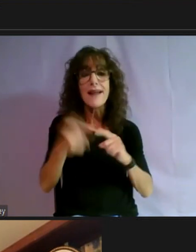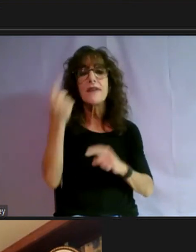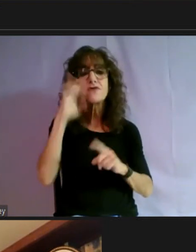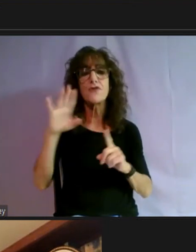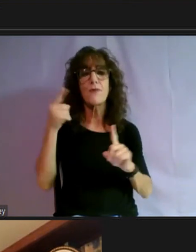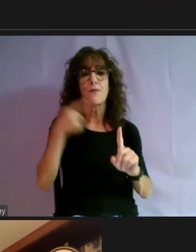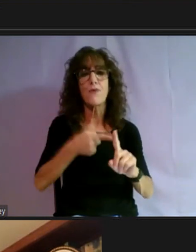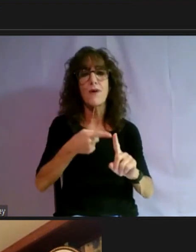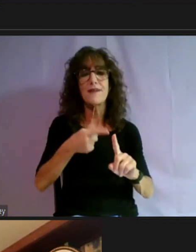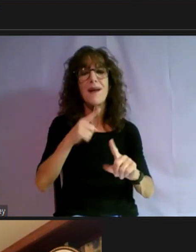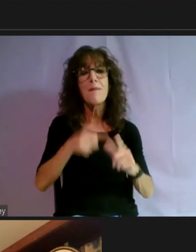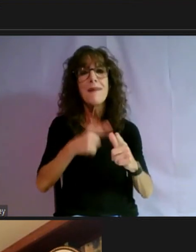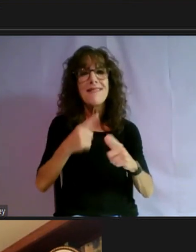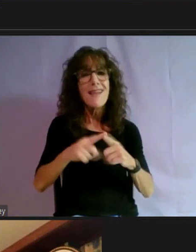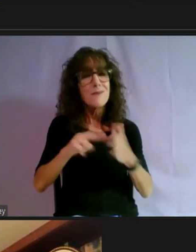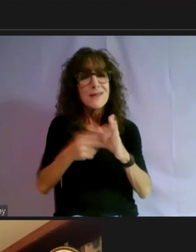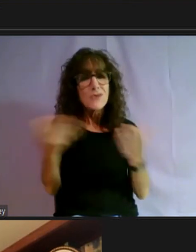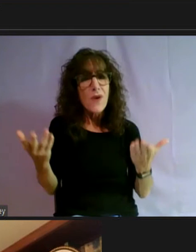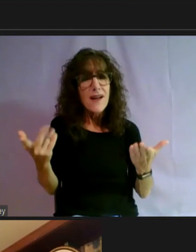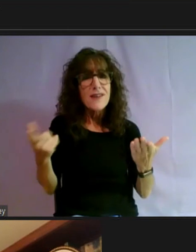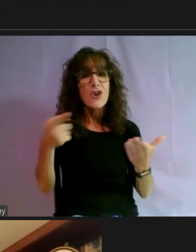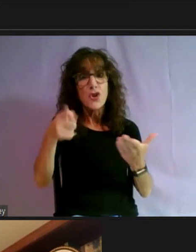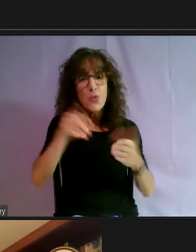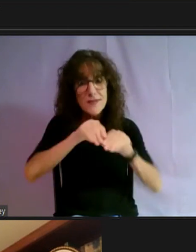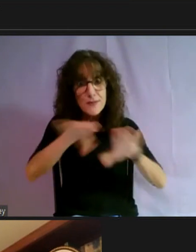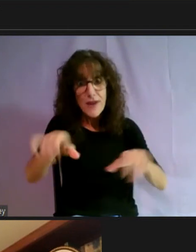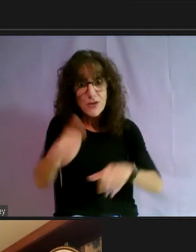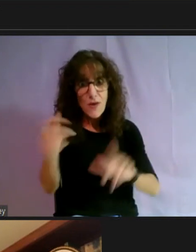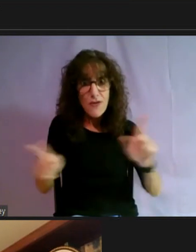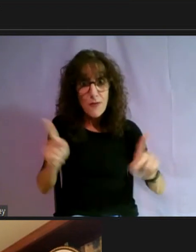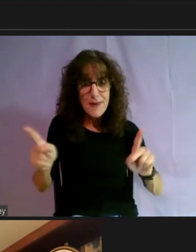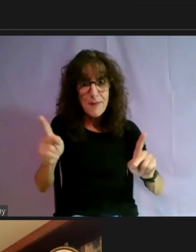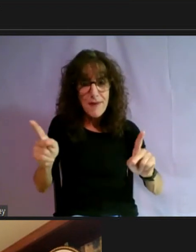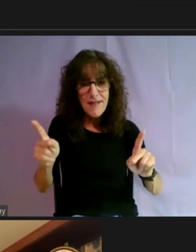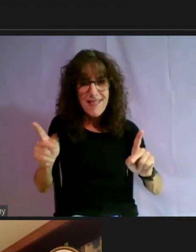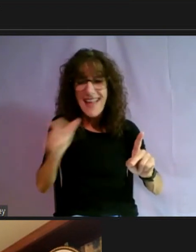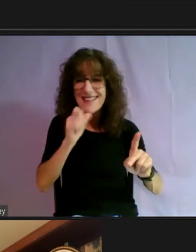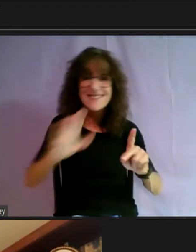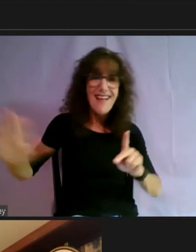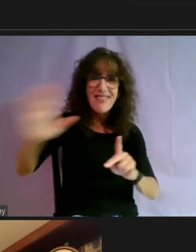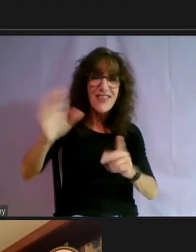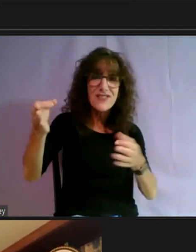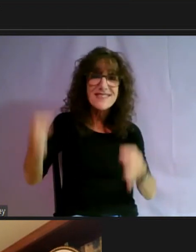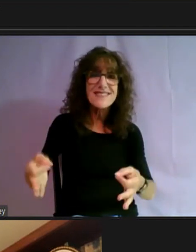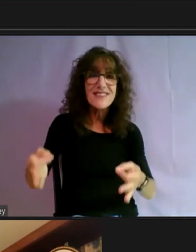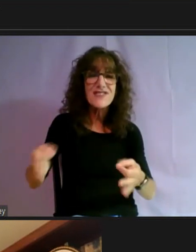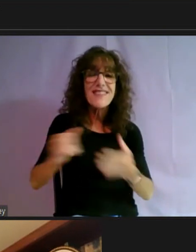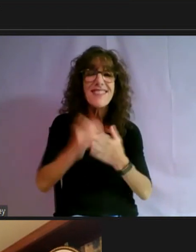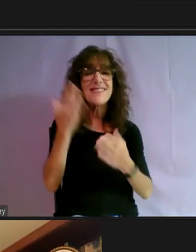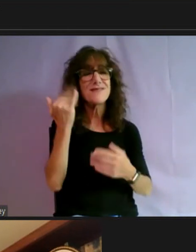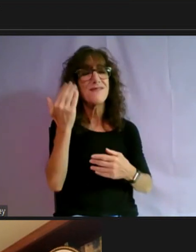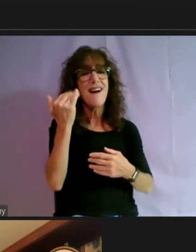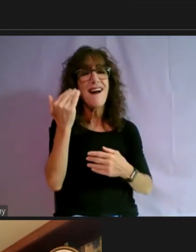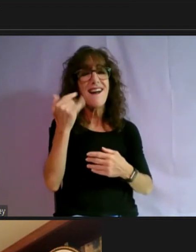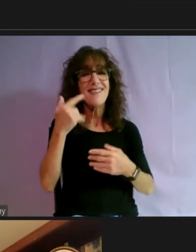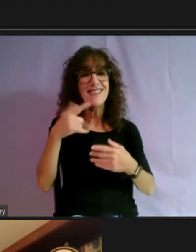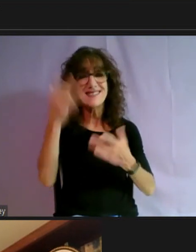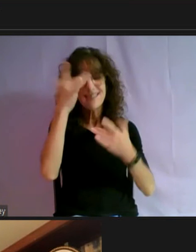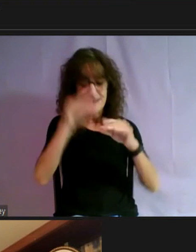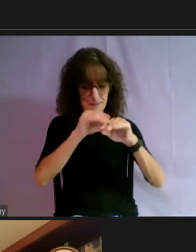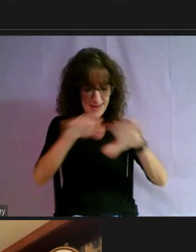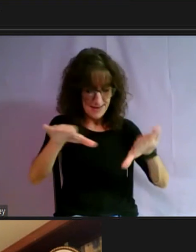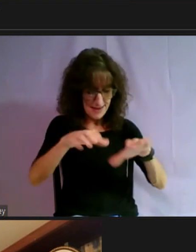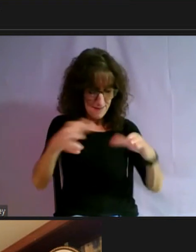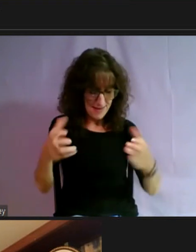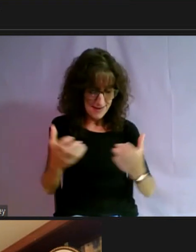is that you're then likely to spread it to somebody else, and they didn't necessarily have a choice in that. And that's why this is a pandemic like this is